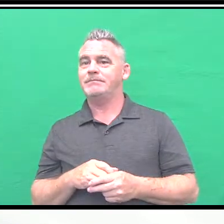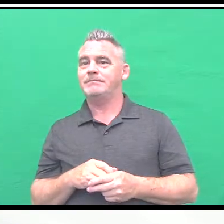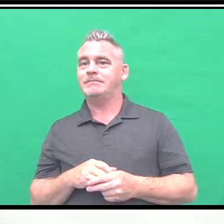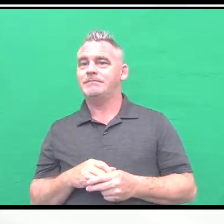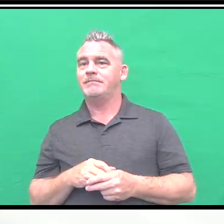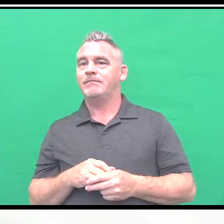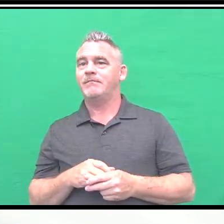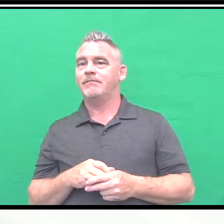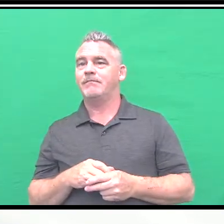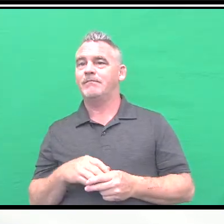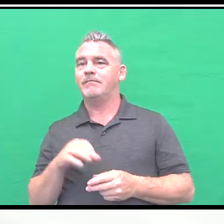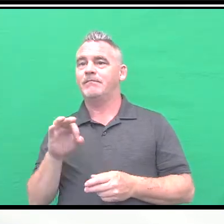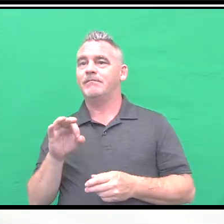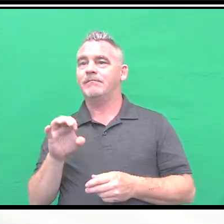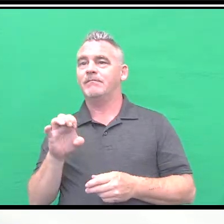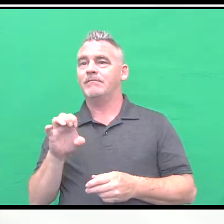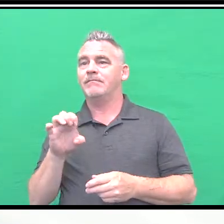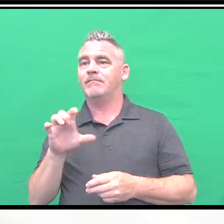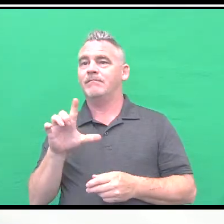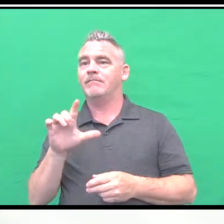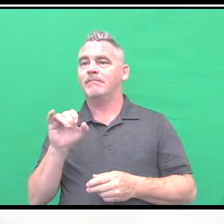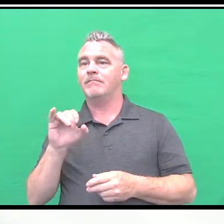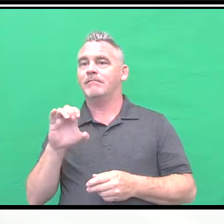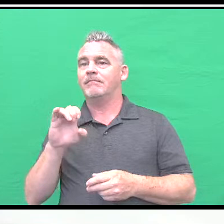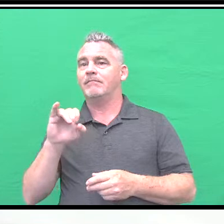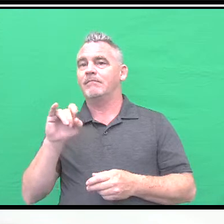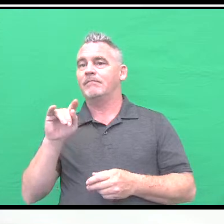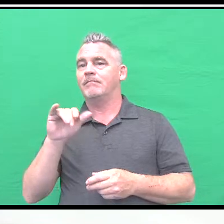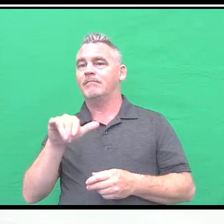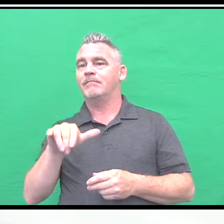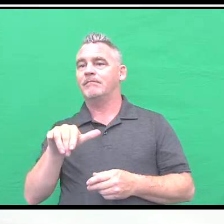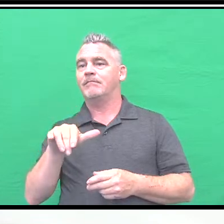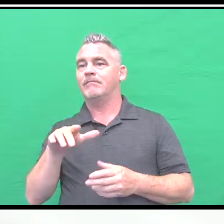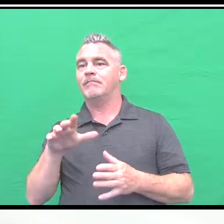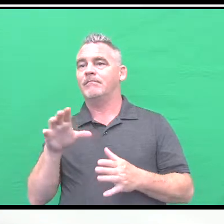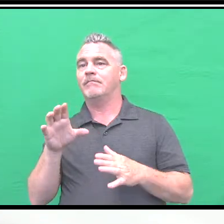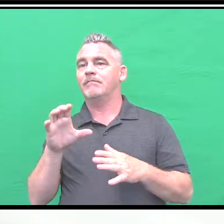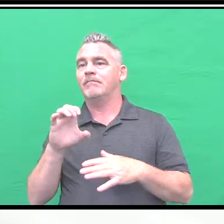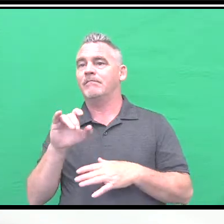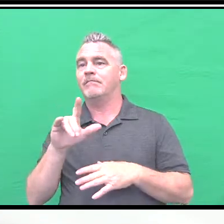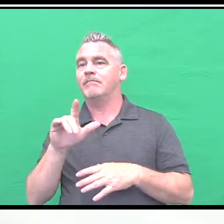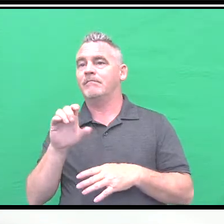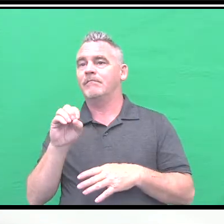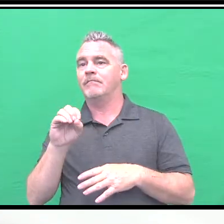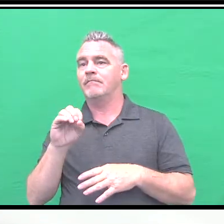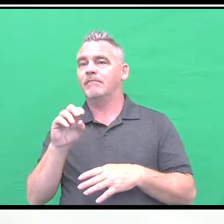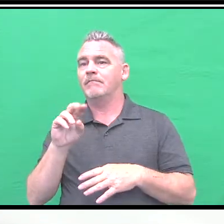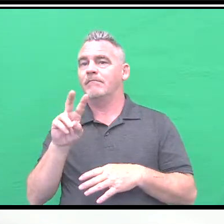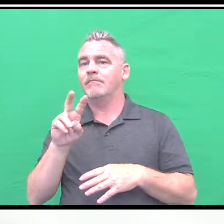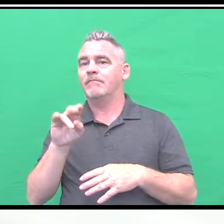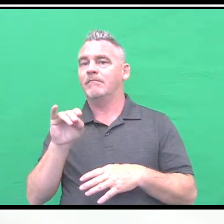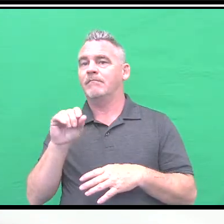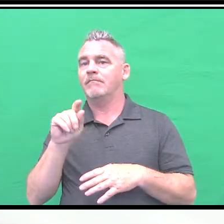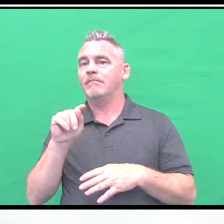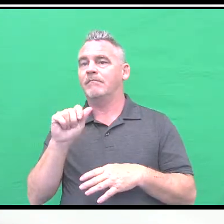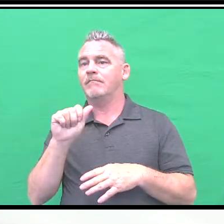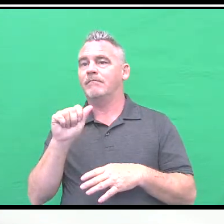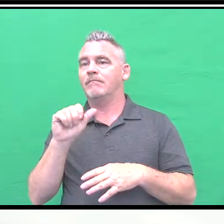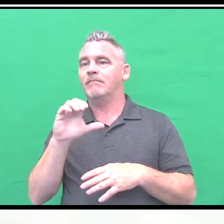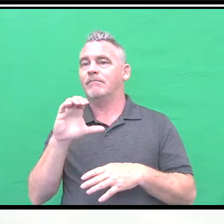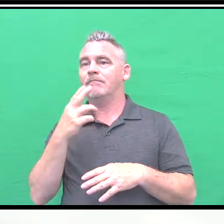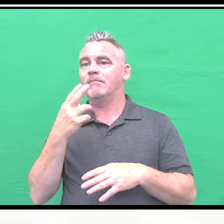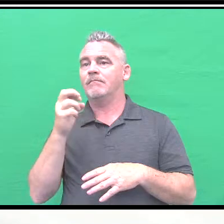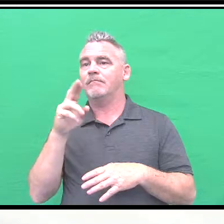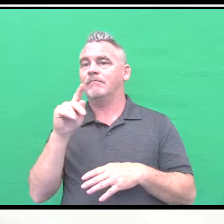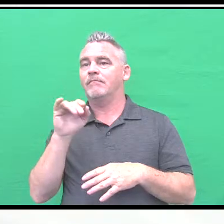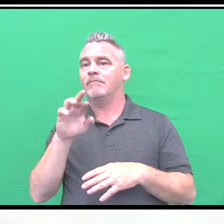Hi, Felicity. Ray Woodson, Cielo Vista Charter, and you are the Playworks teacher there. Thank you for